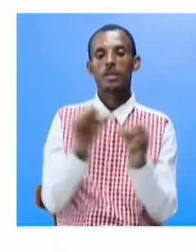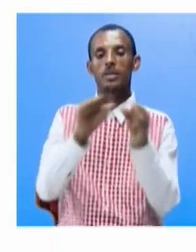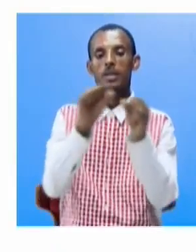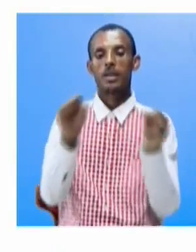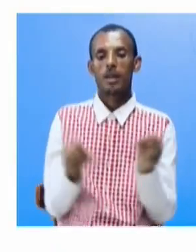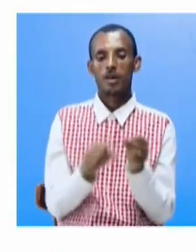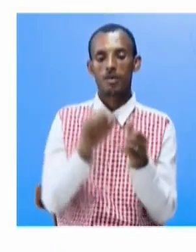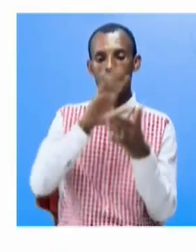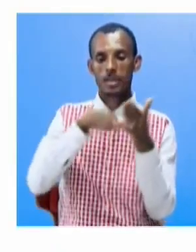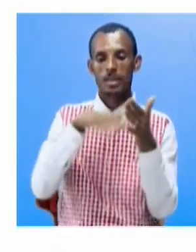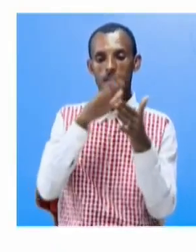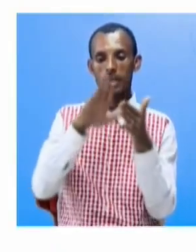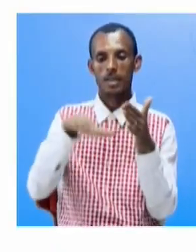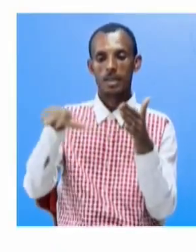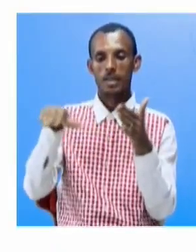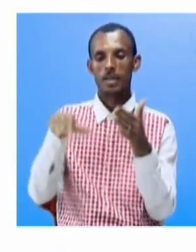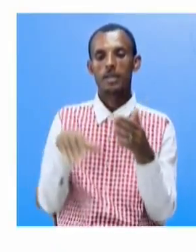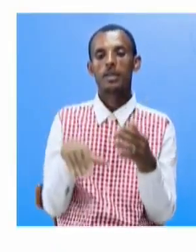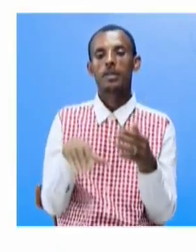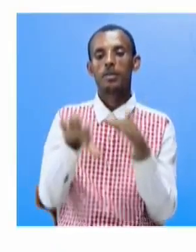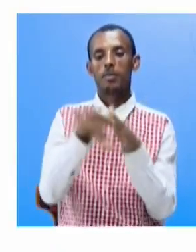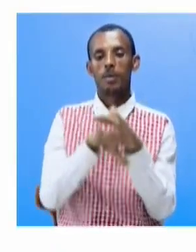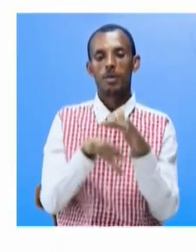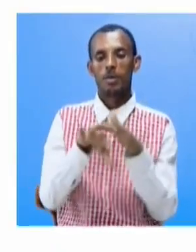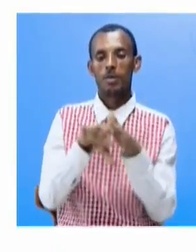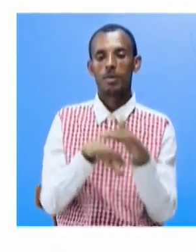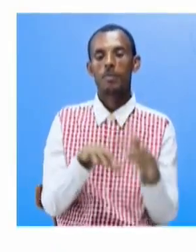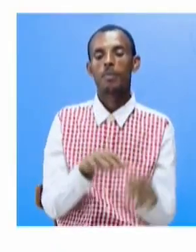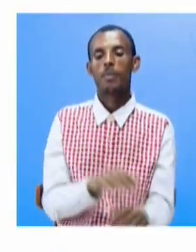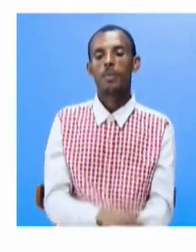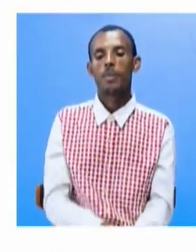given below. Calculate